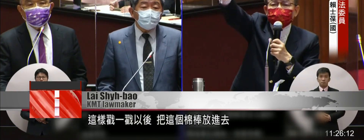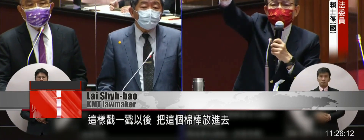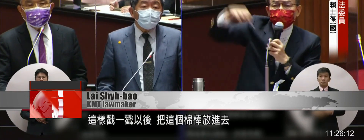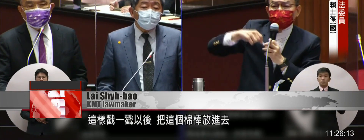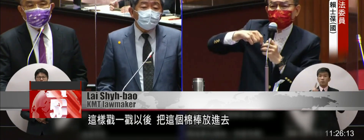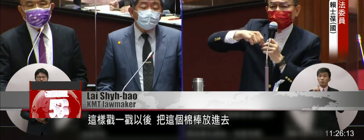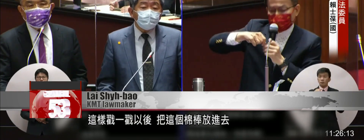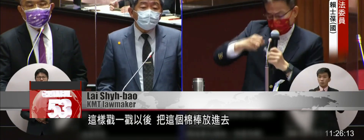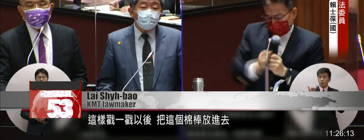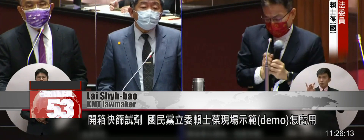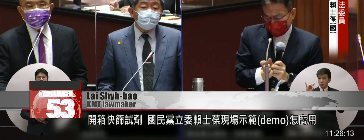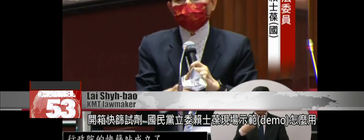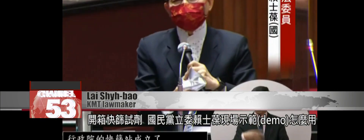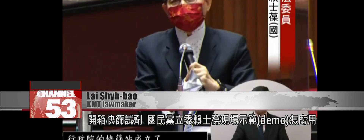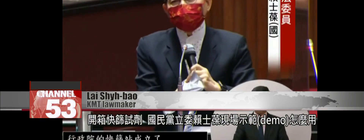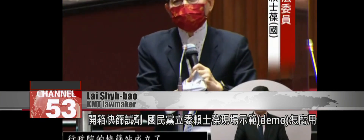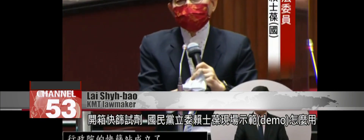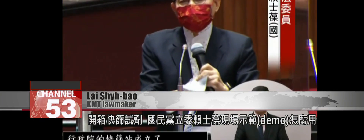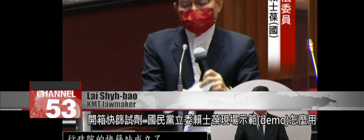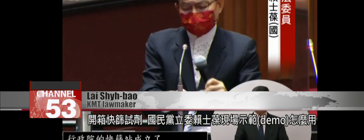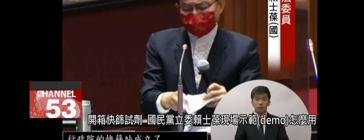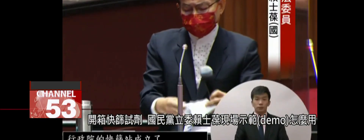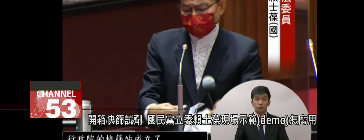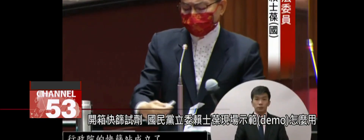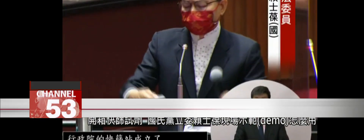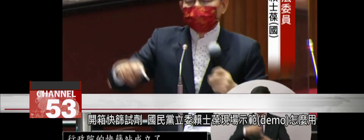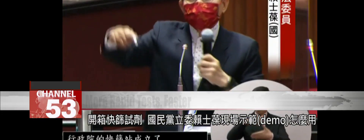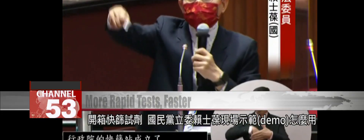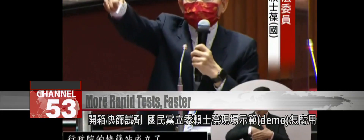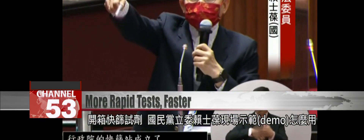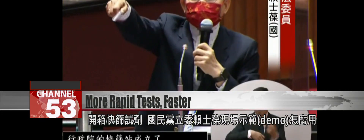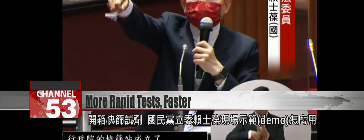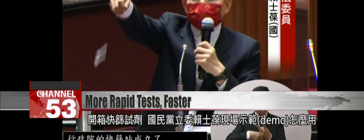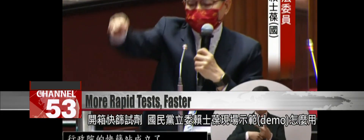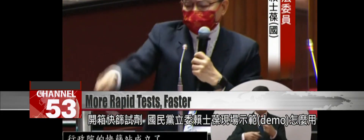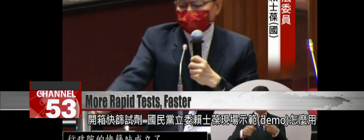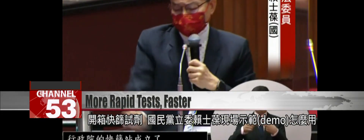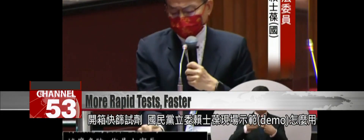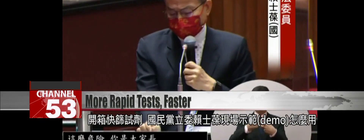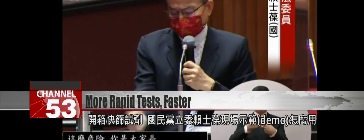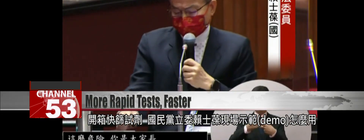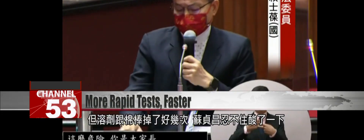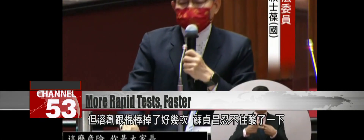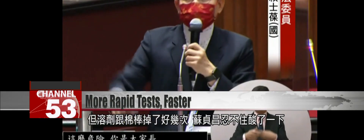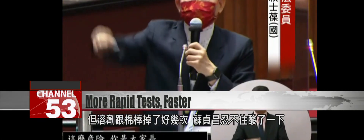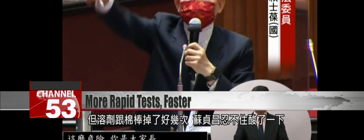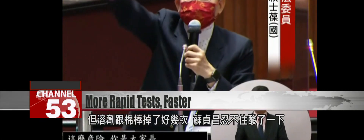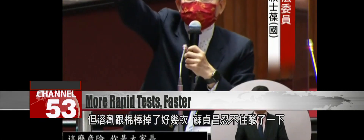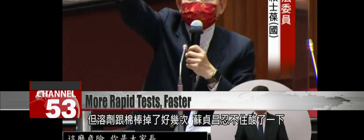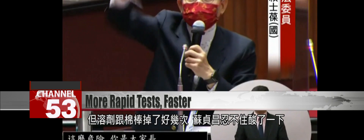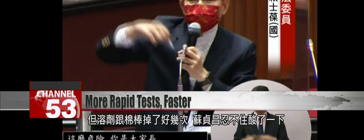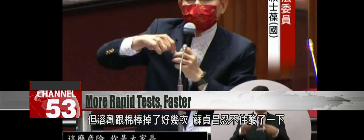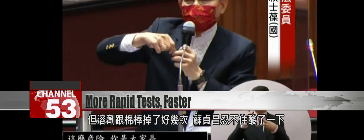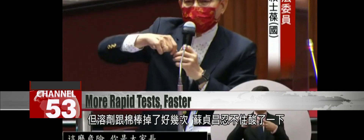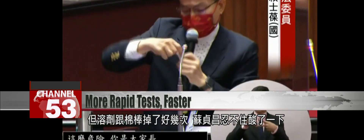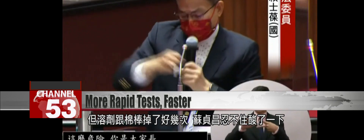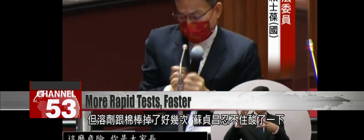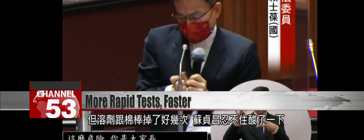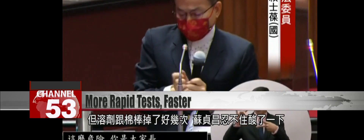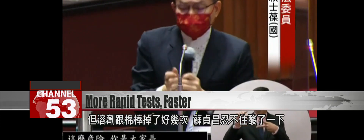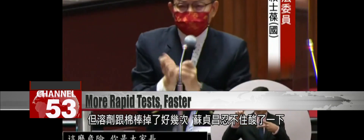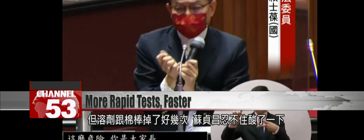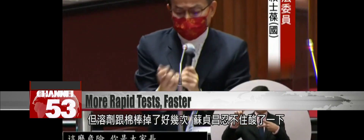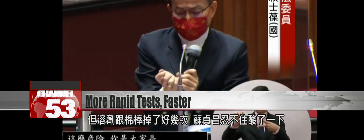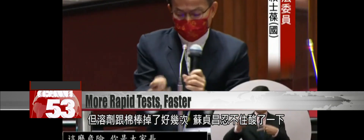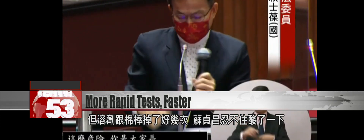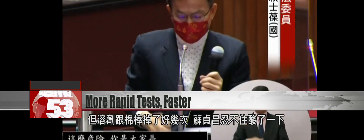put it in here. KMT lawmaker Lai Shyh-bao gave a demo on how to use a rapid test, but after dropping the kit multiple